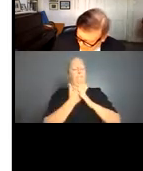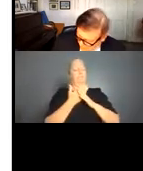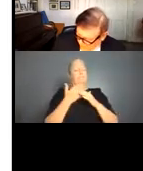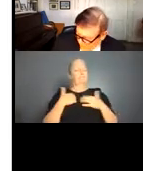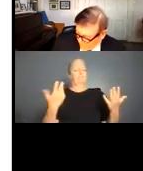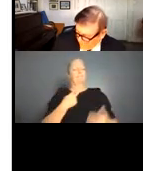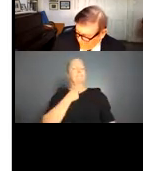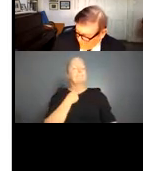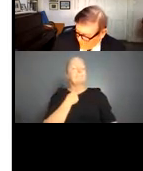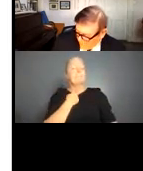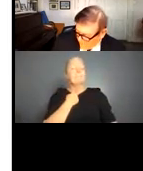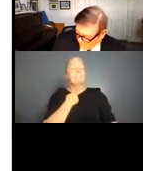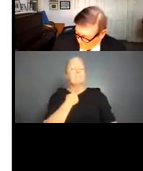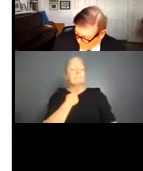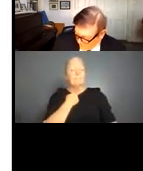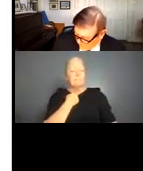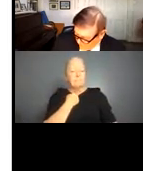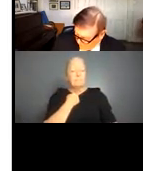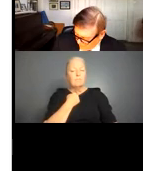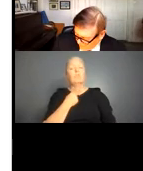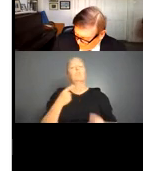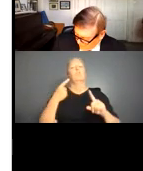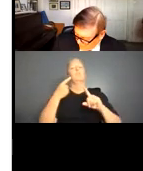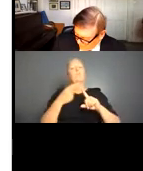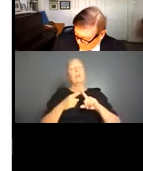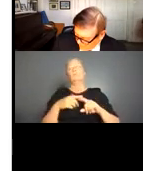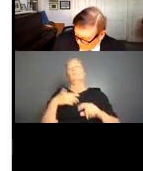Adverse impact on physical mobility.